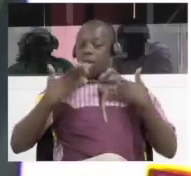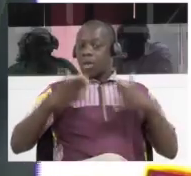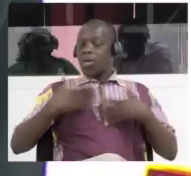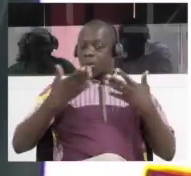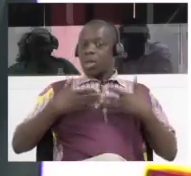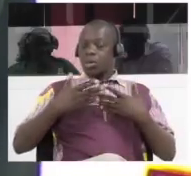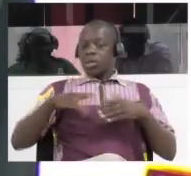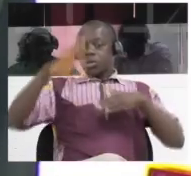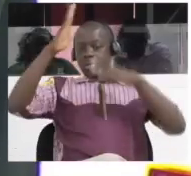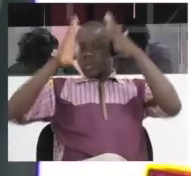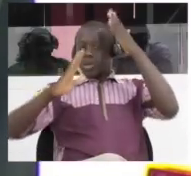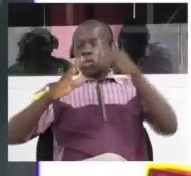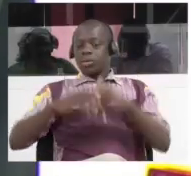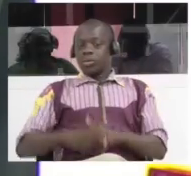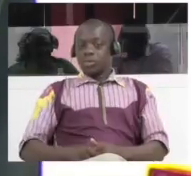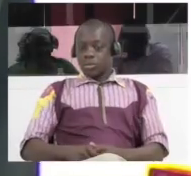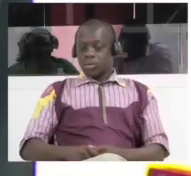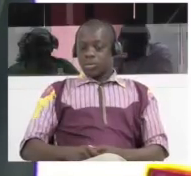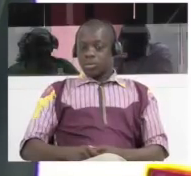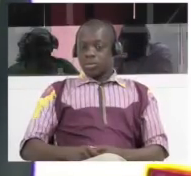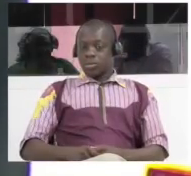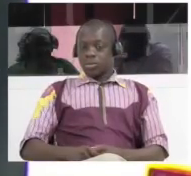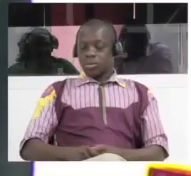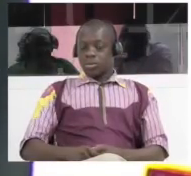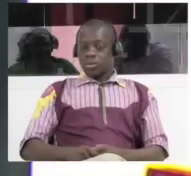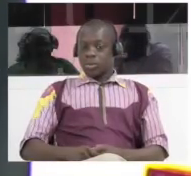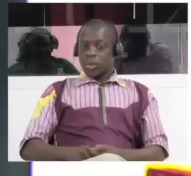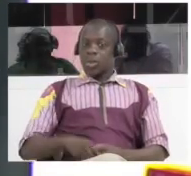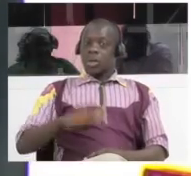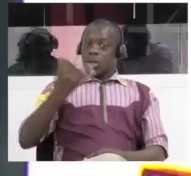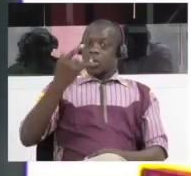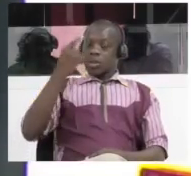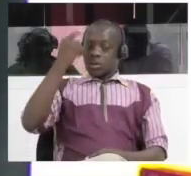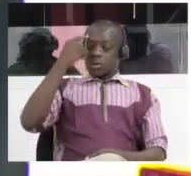Well, I think it could have been better.